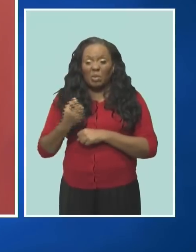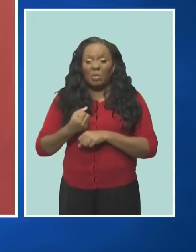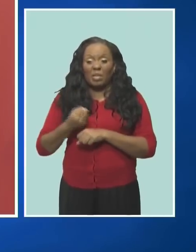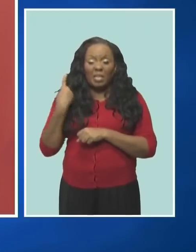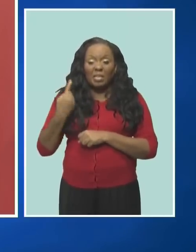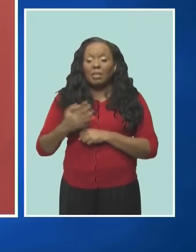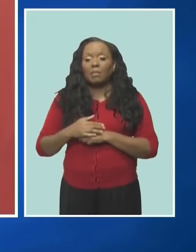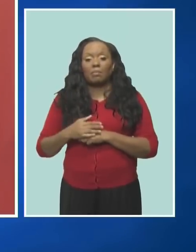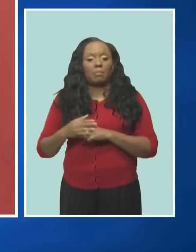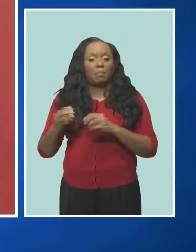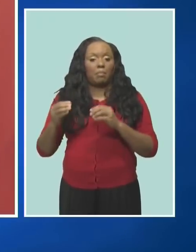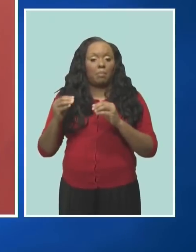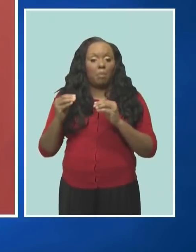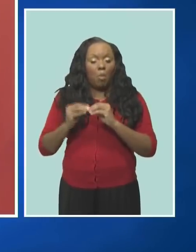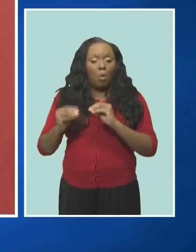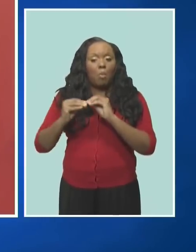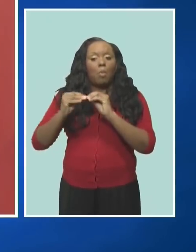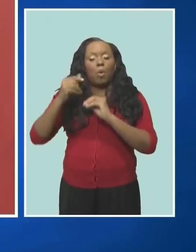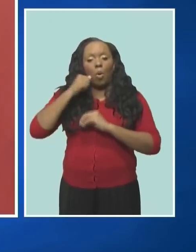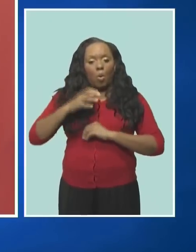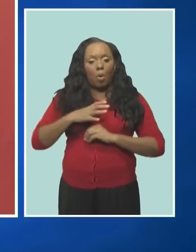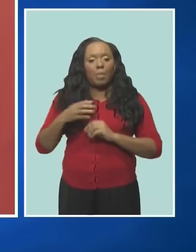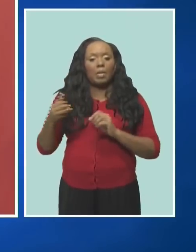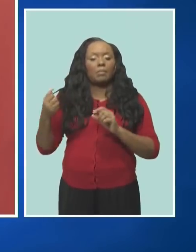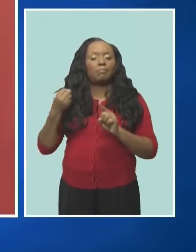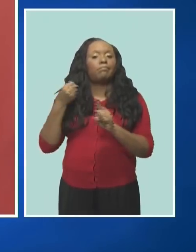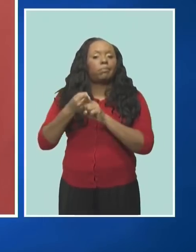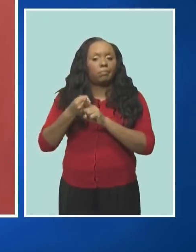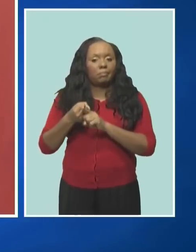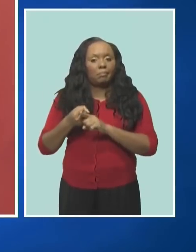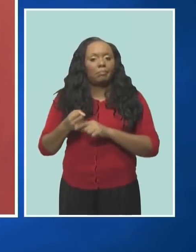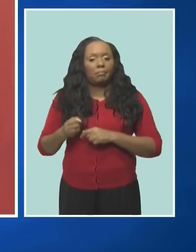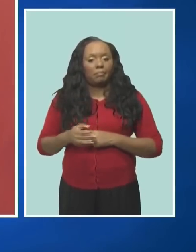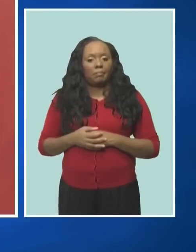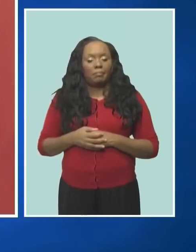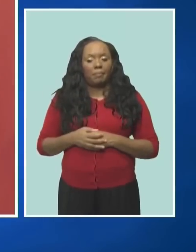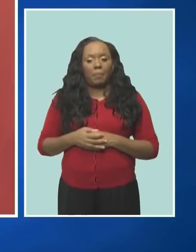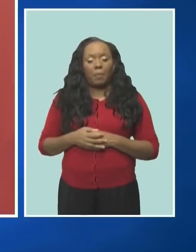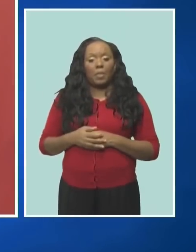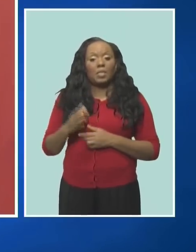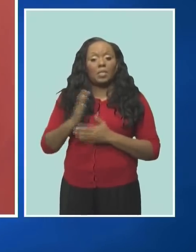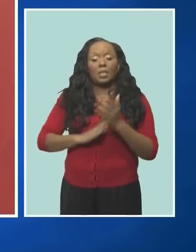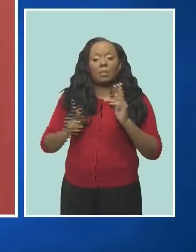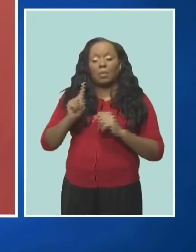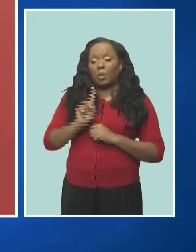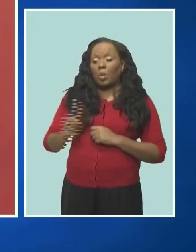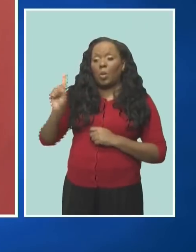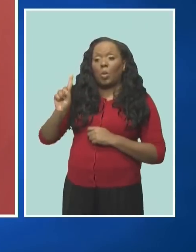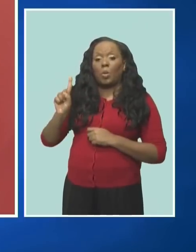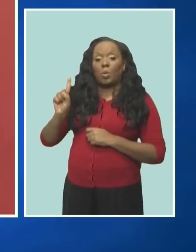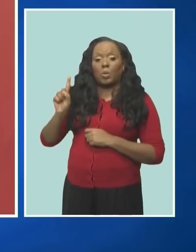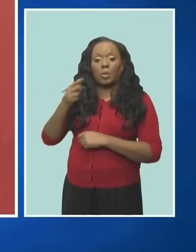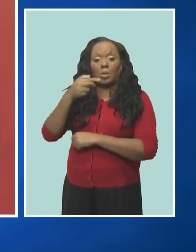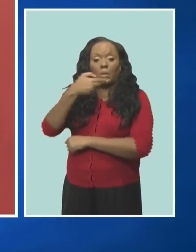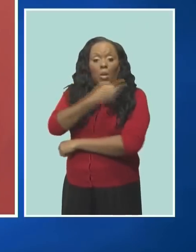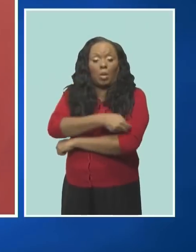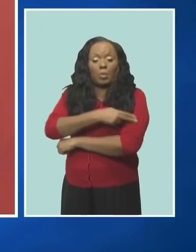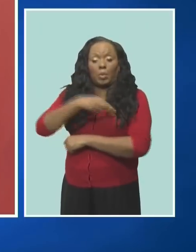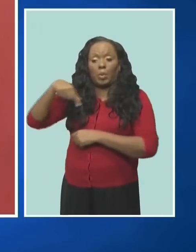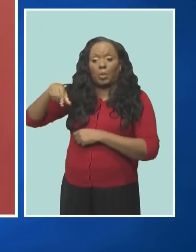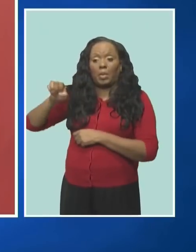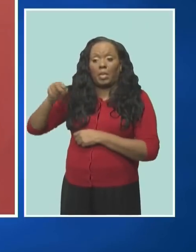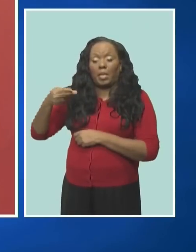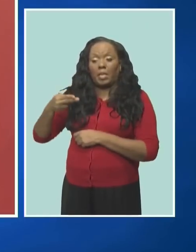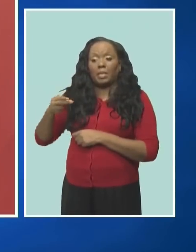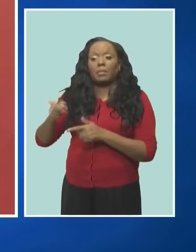147. Now, these include cases that are being referred from QE for biopsies or for